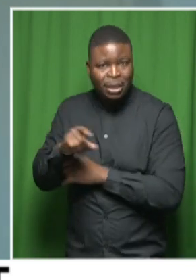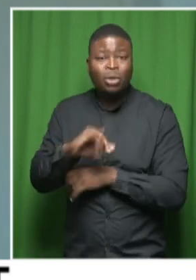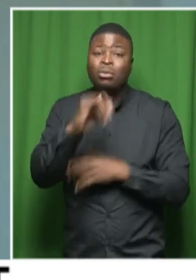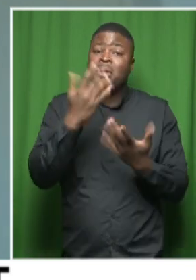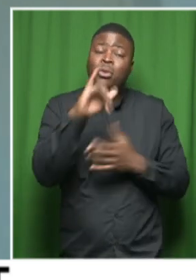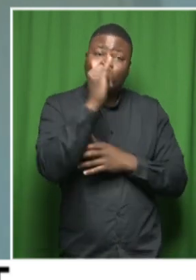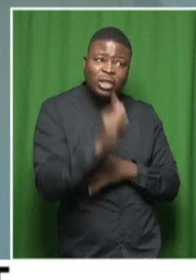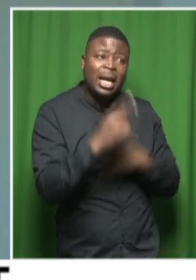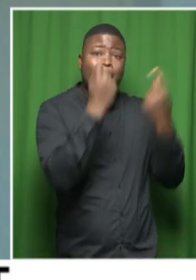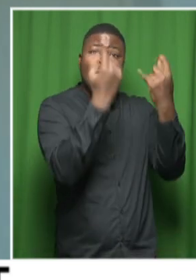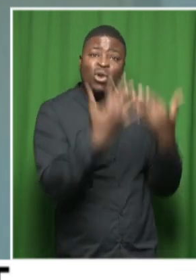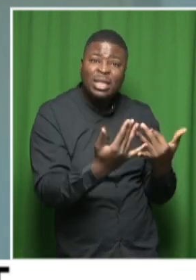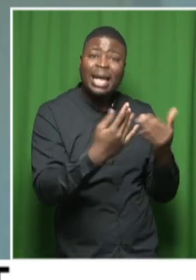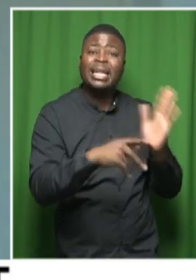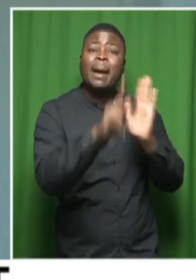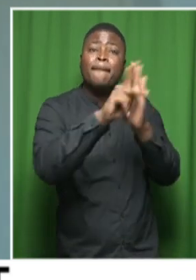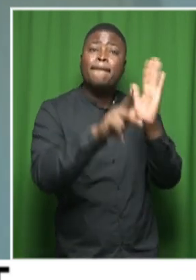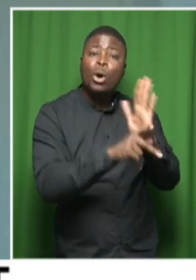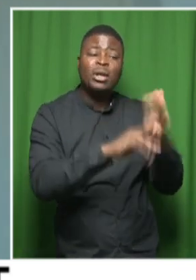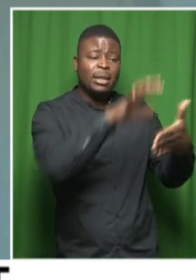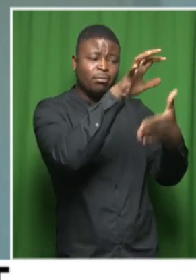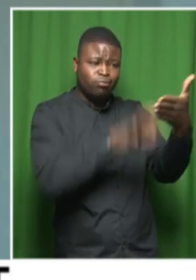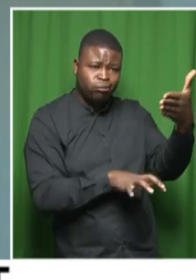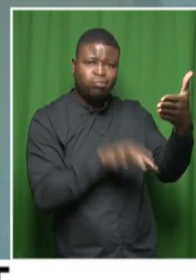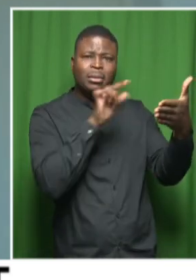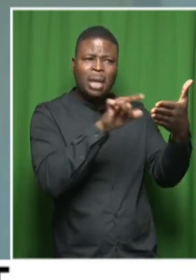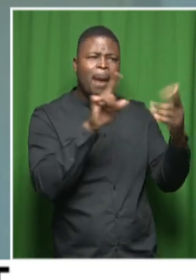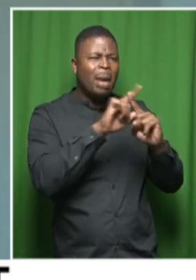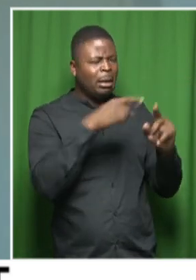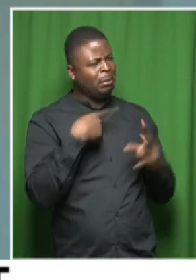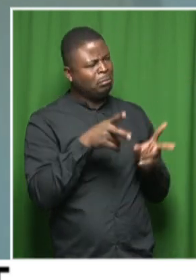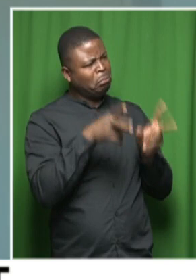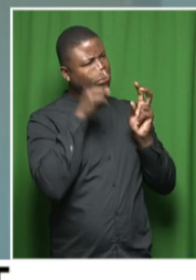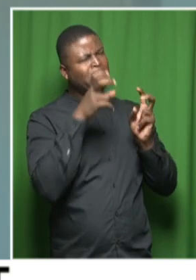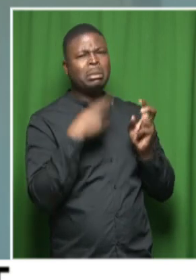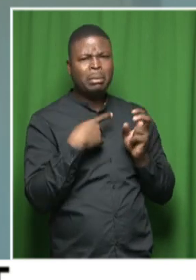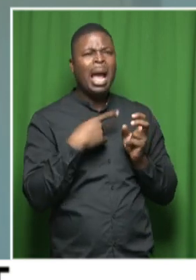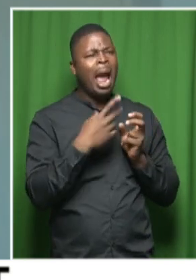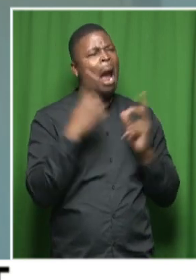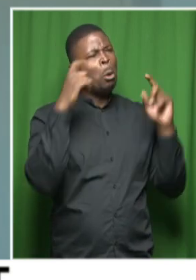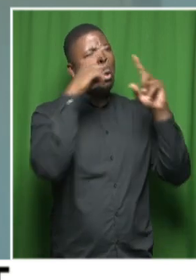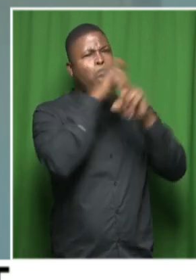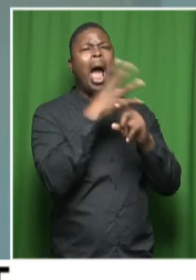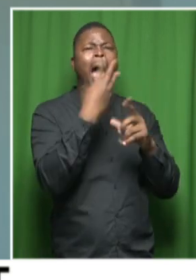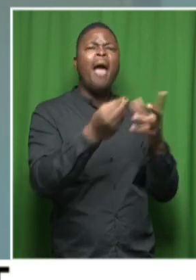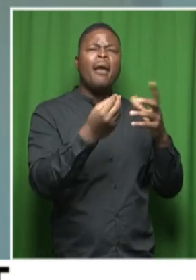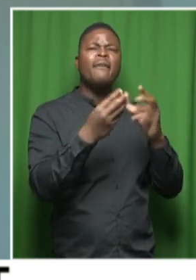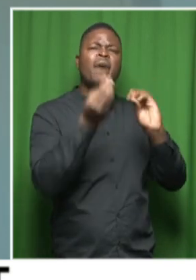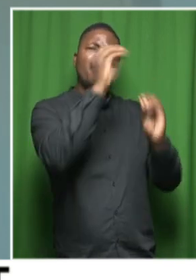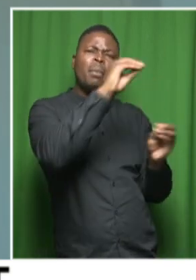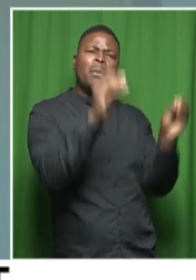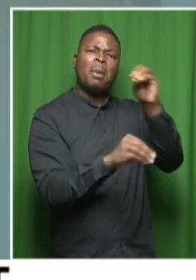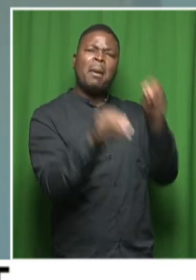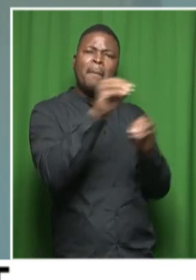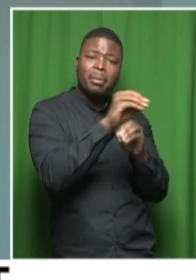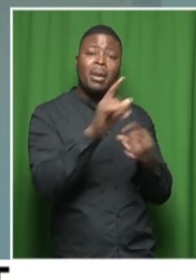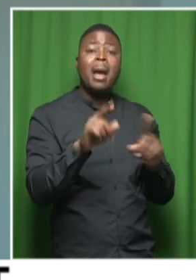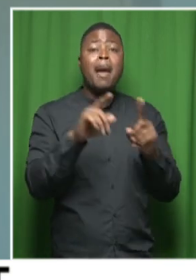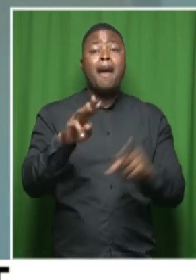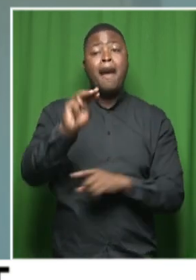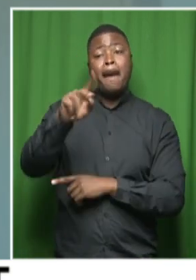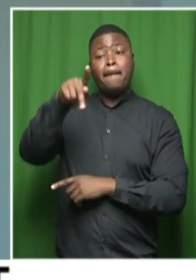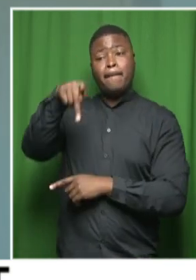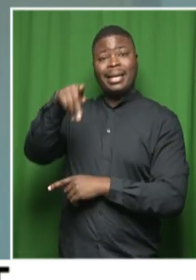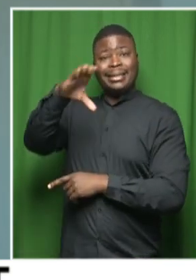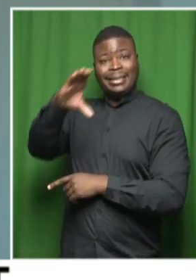statement, interestingly, which for me I really find it contradiction in terms, is the fact that the MPC recognizes that the public